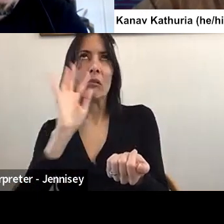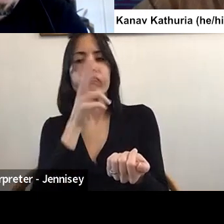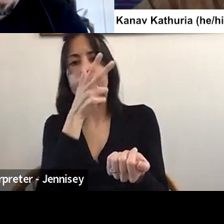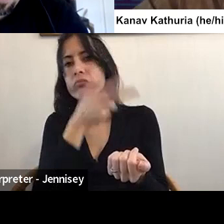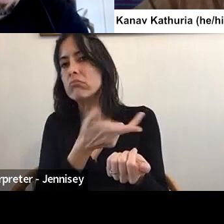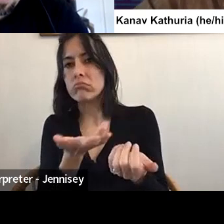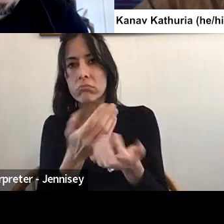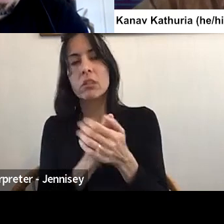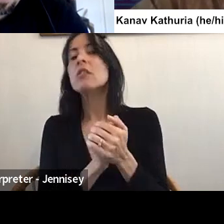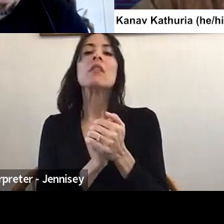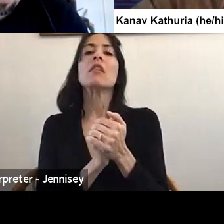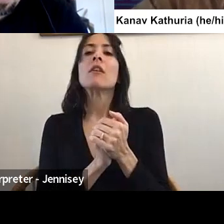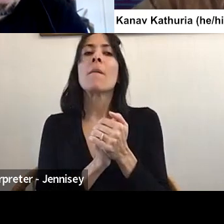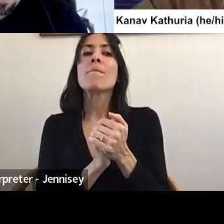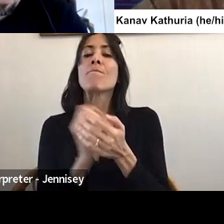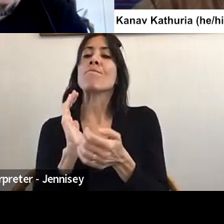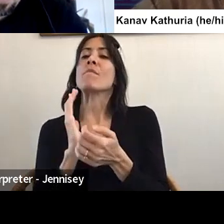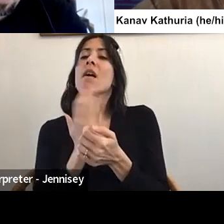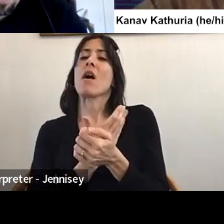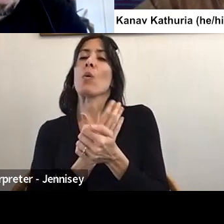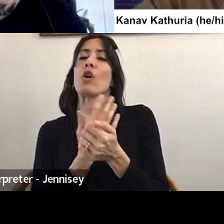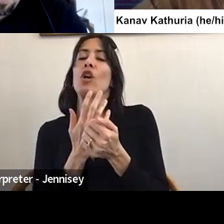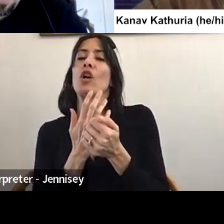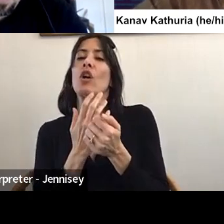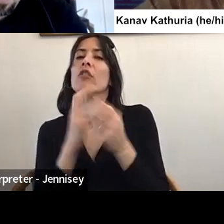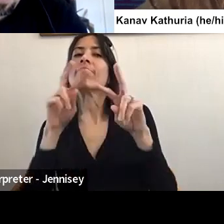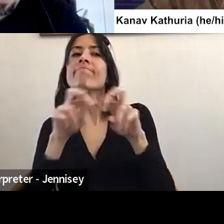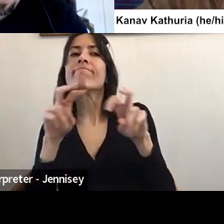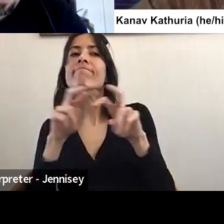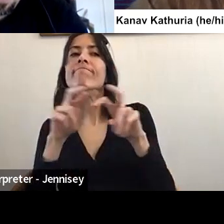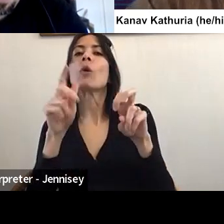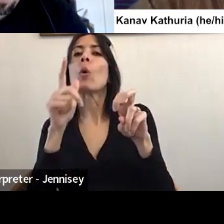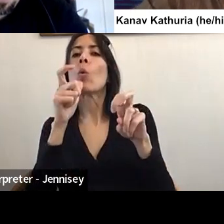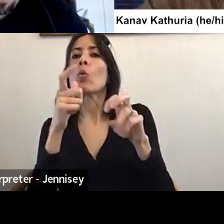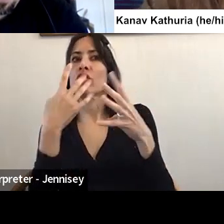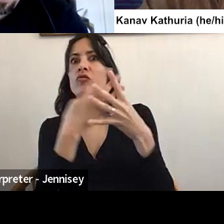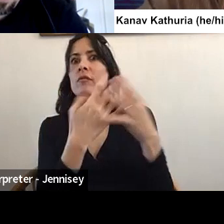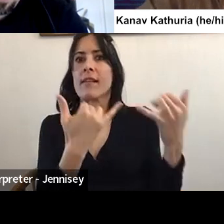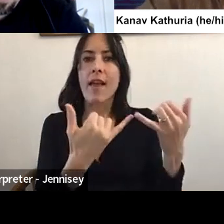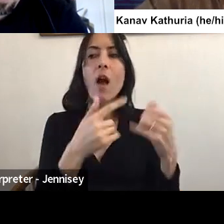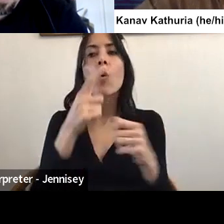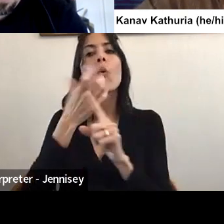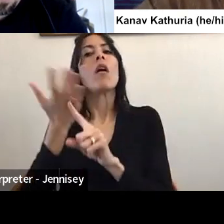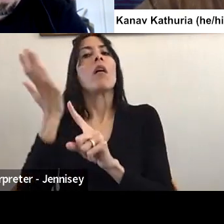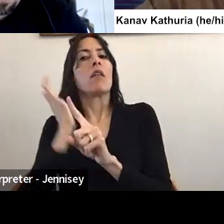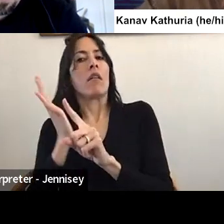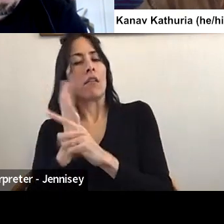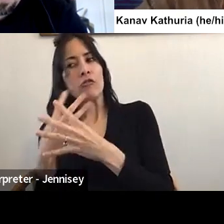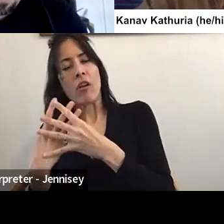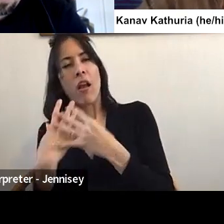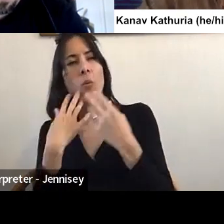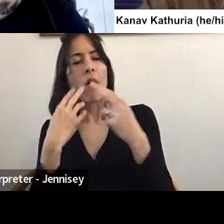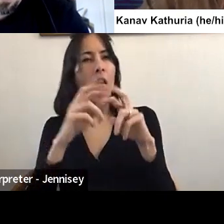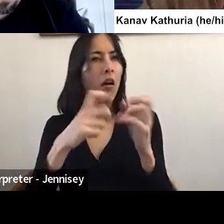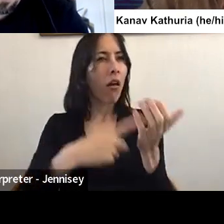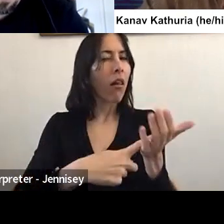we, you know, based on our research with formerly incarcerated folks, currently incarcerated folks in prisons throughout the state of Maryland, we